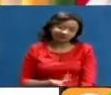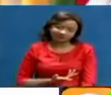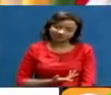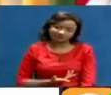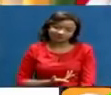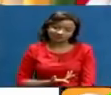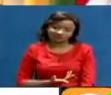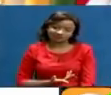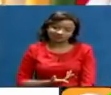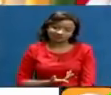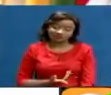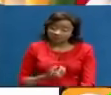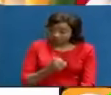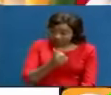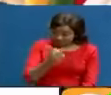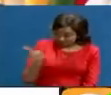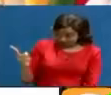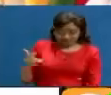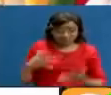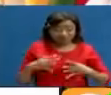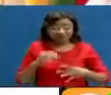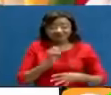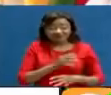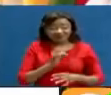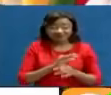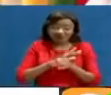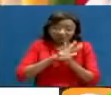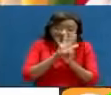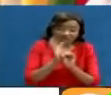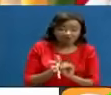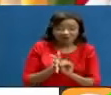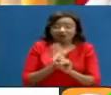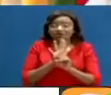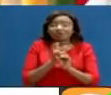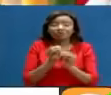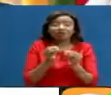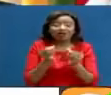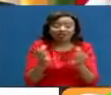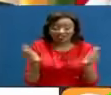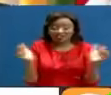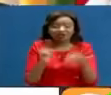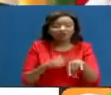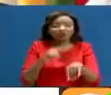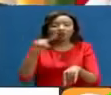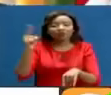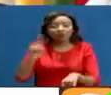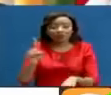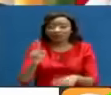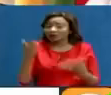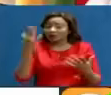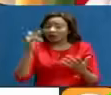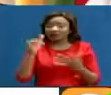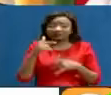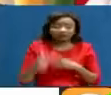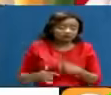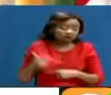At this point in time, they are concerned about this corona. Where is it going to end? There seems to be no end